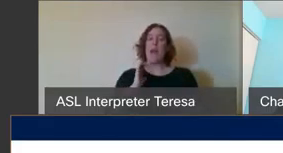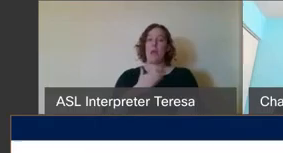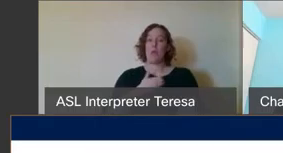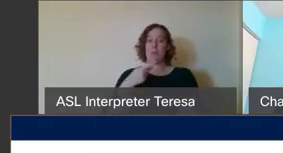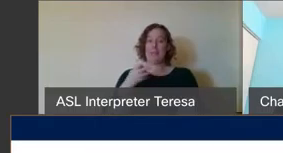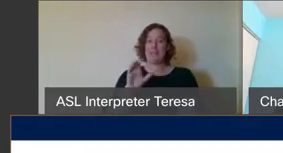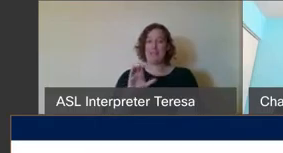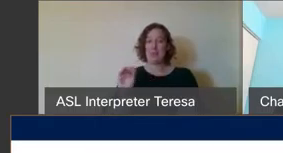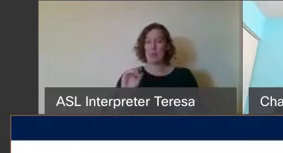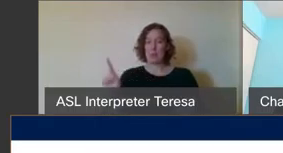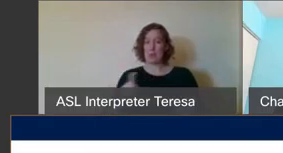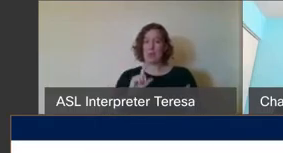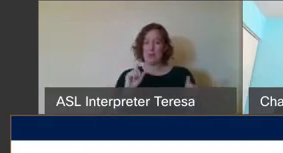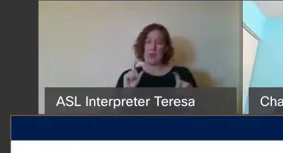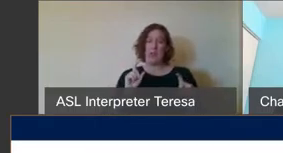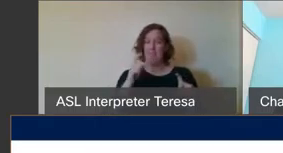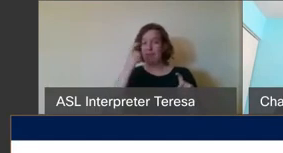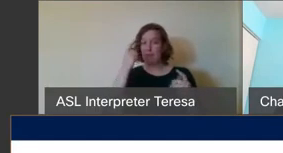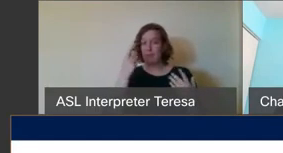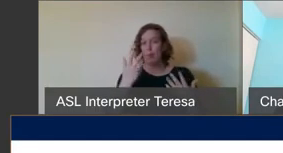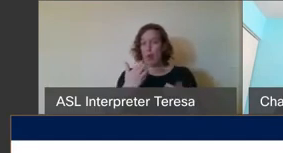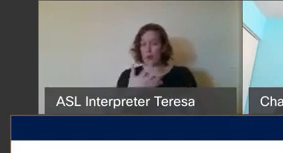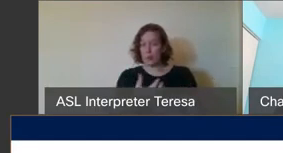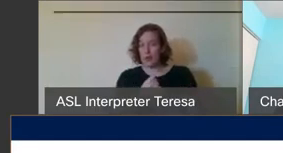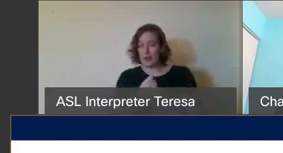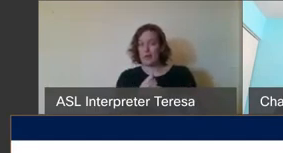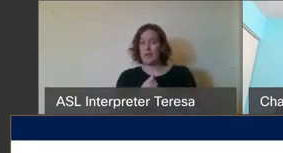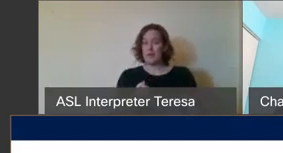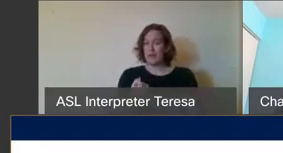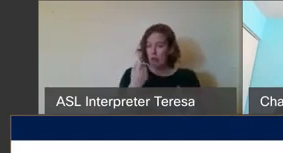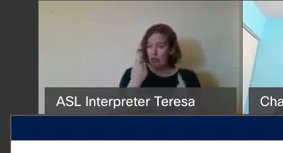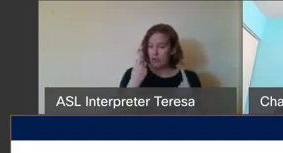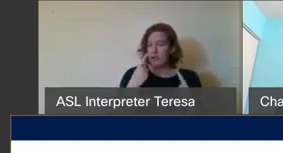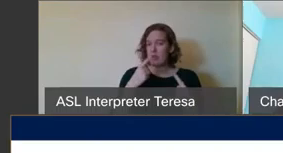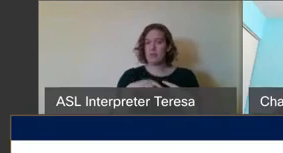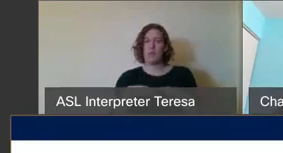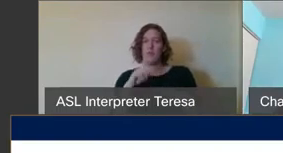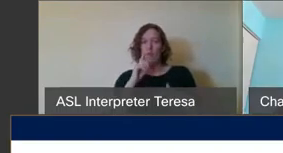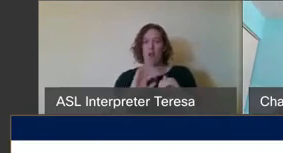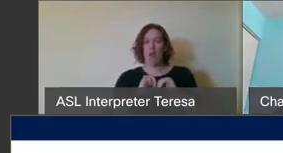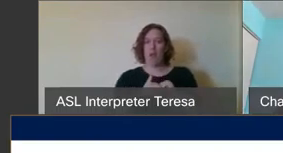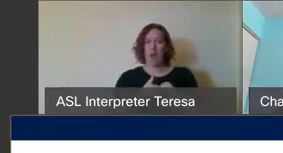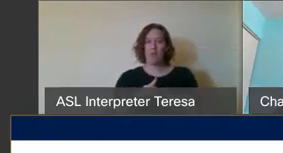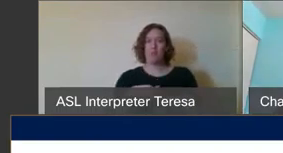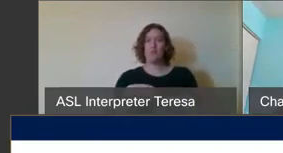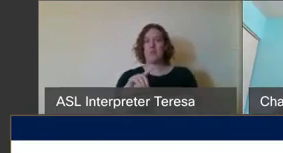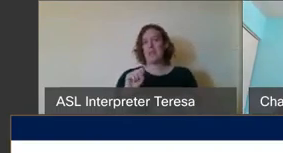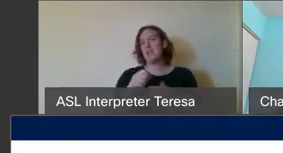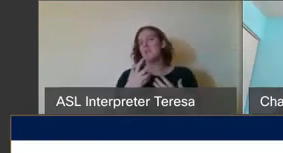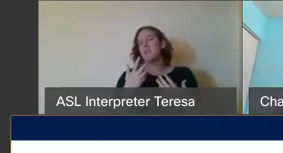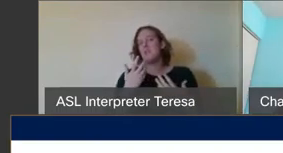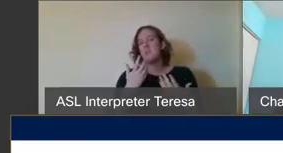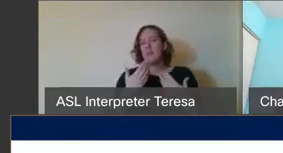was to gain insight and view the possibilities of how DDS may act on